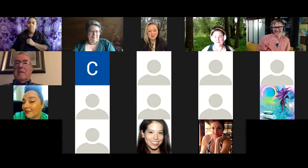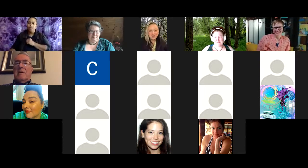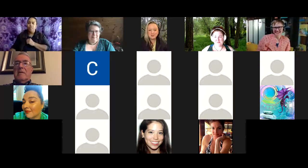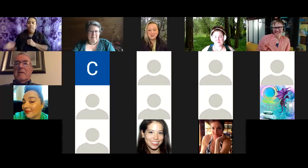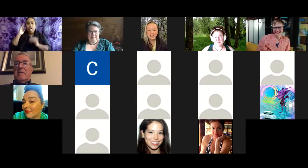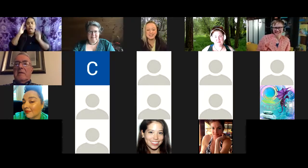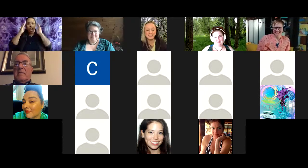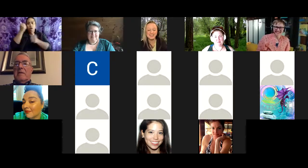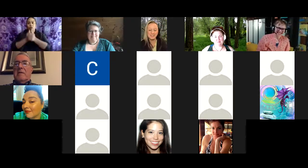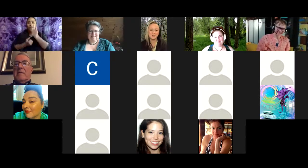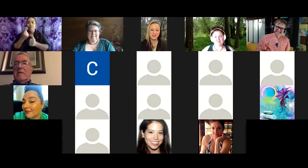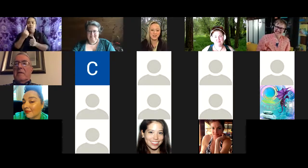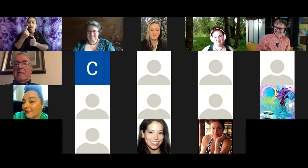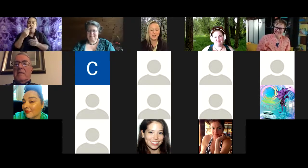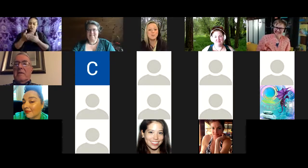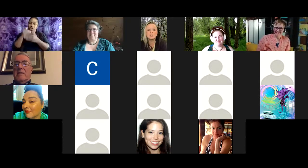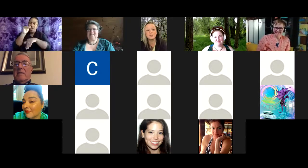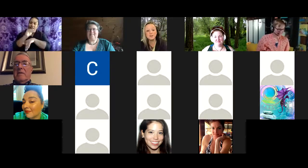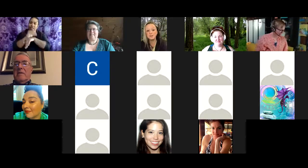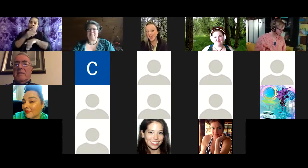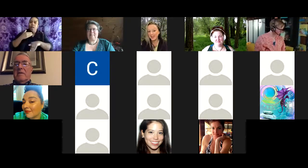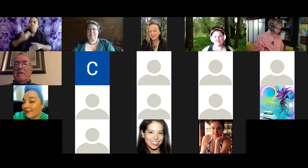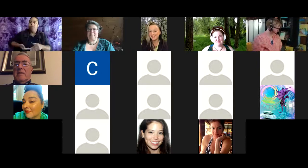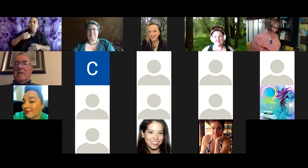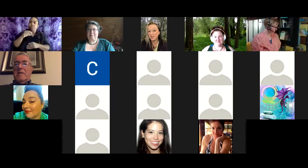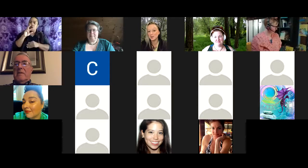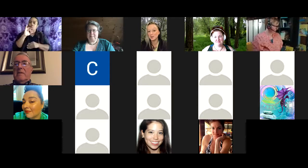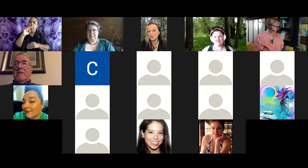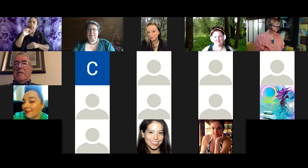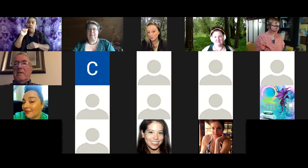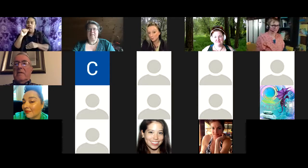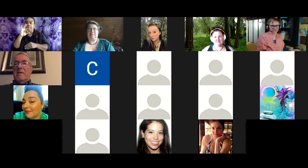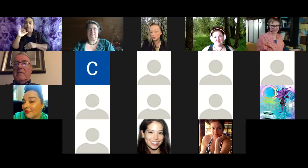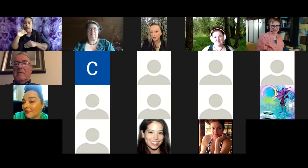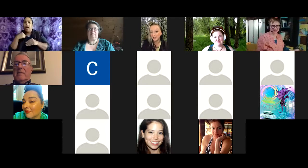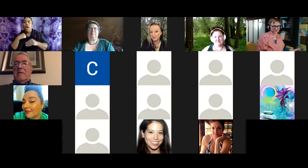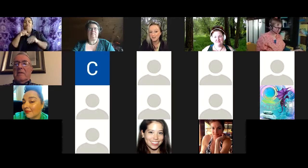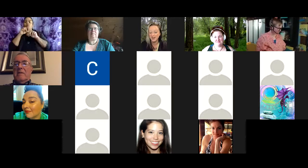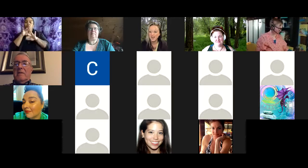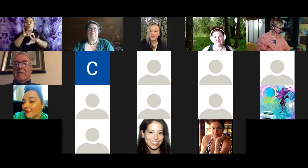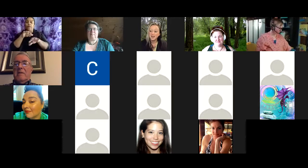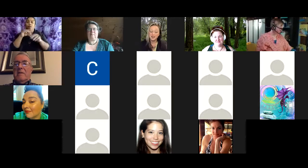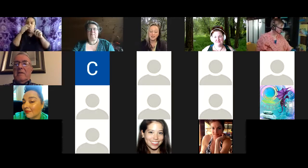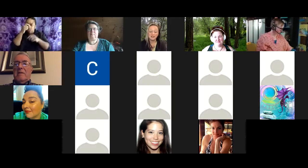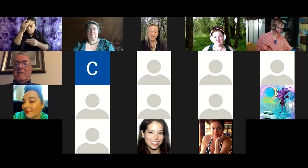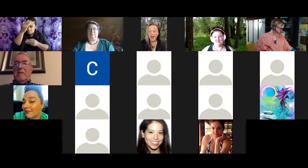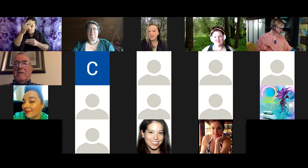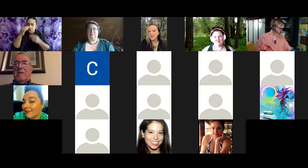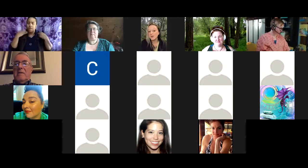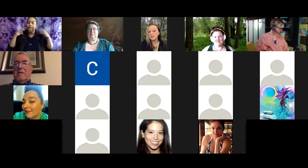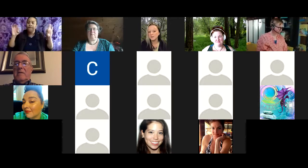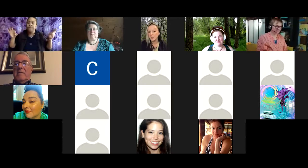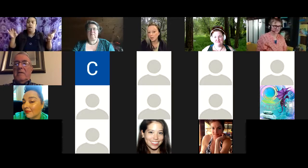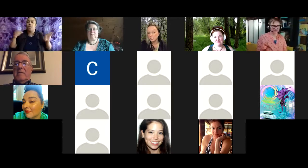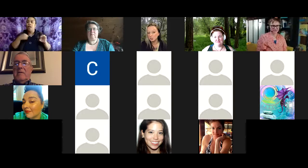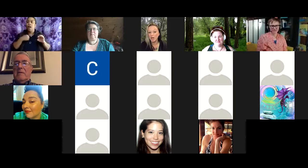Hello, everyone. Good evening. My name is Rina-fay, and I am the River Witch Fairy. And I am